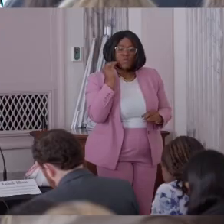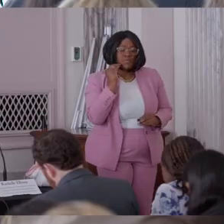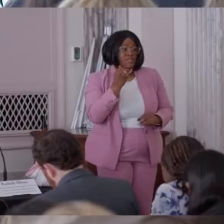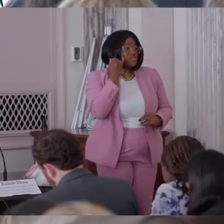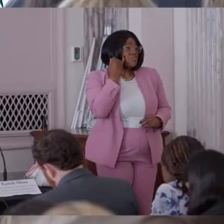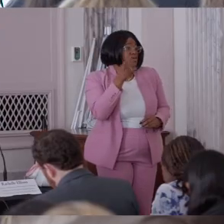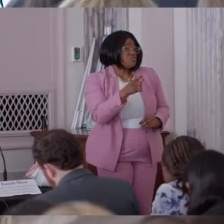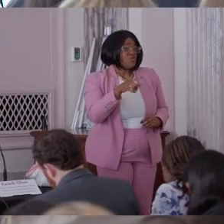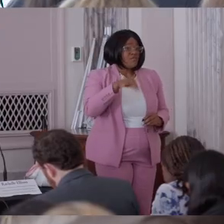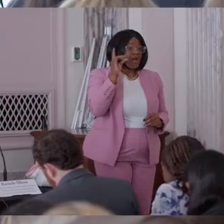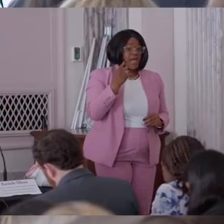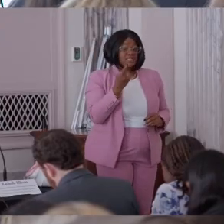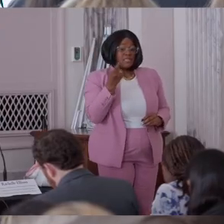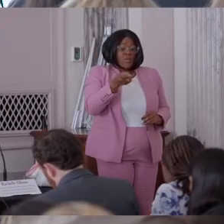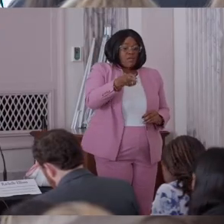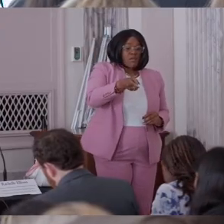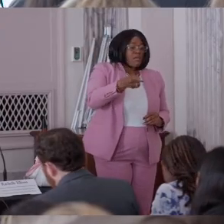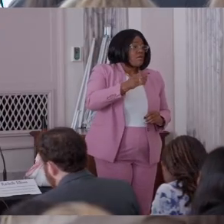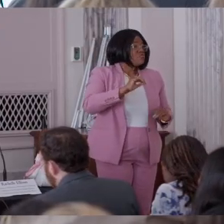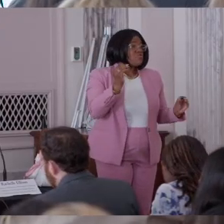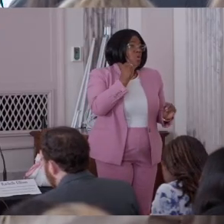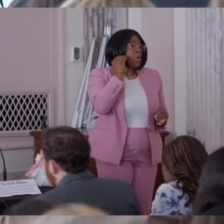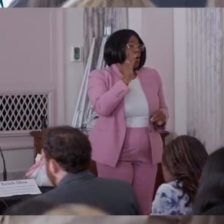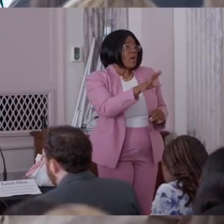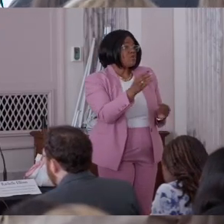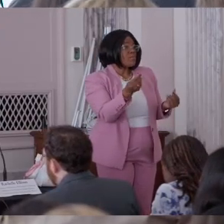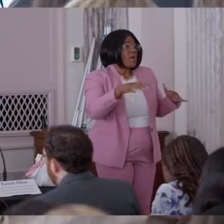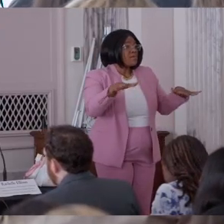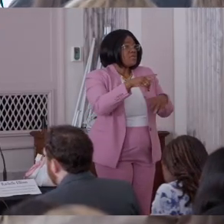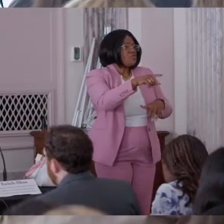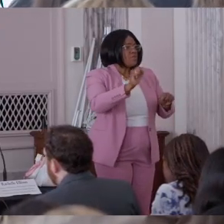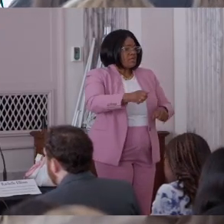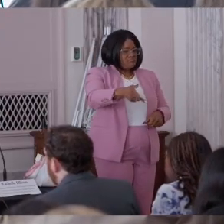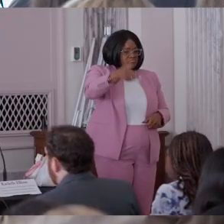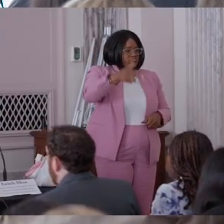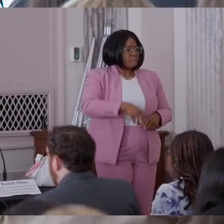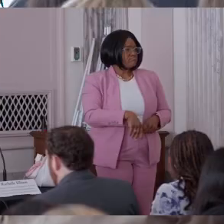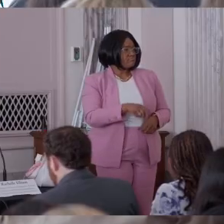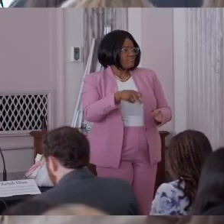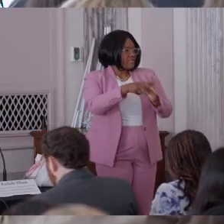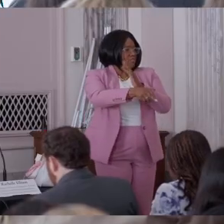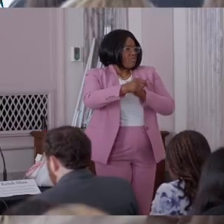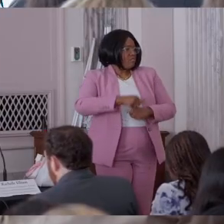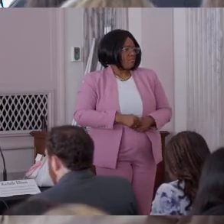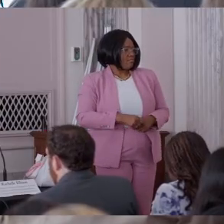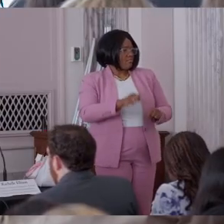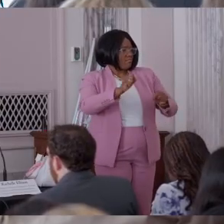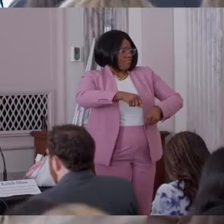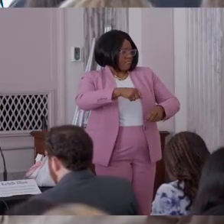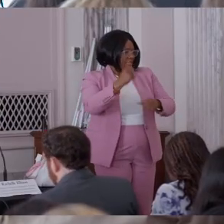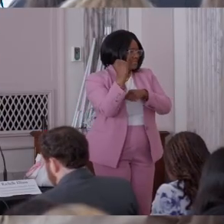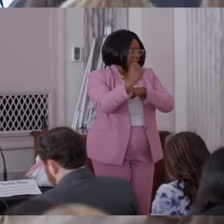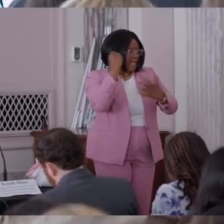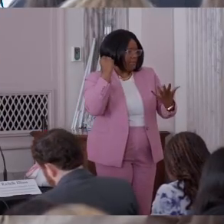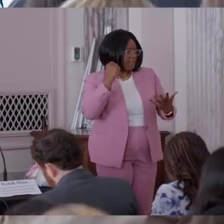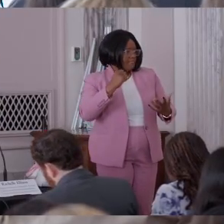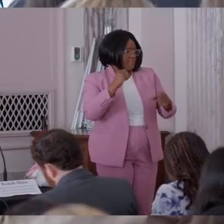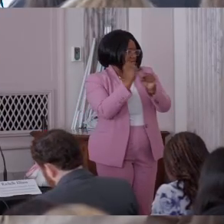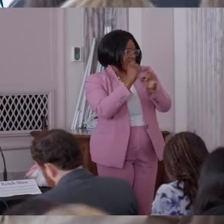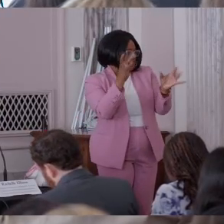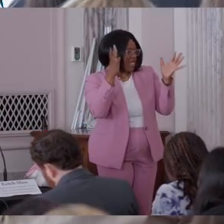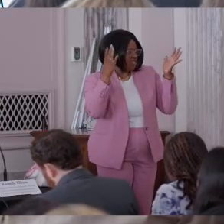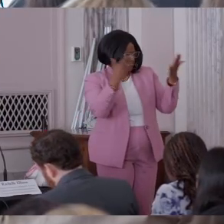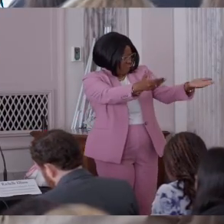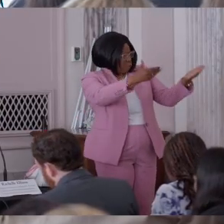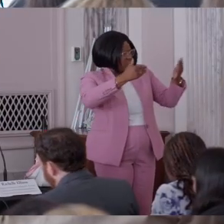if you find somebody homeless on your property, you can use violence up to and including deadly violence to remove them.